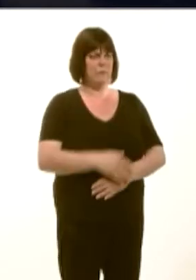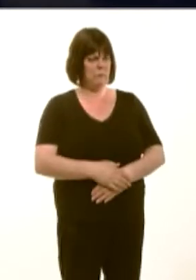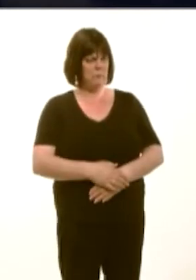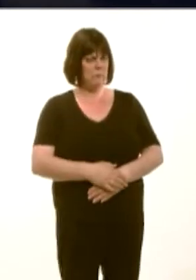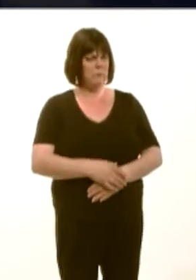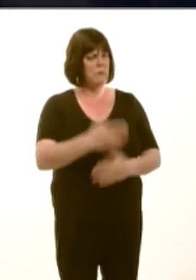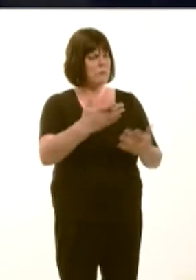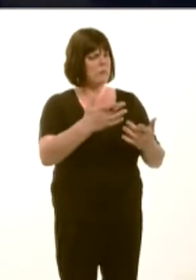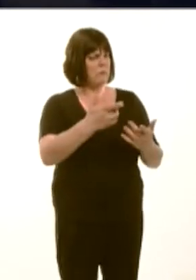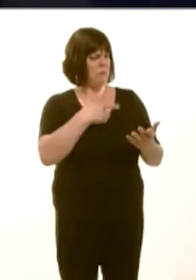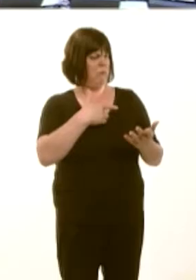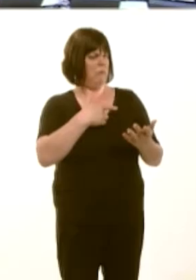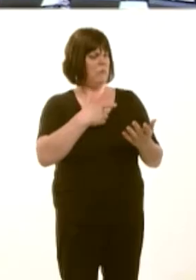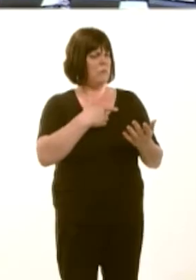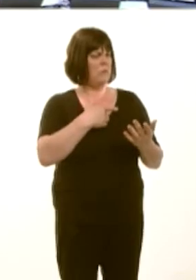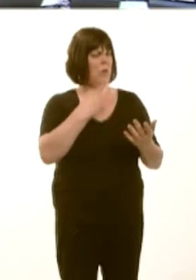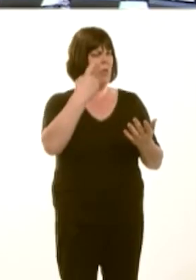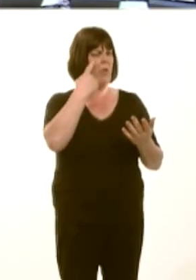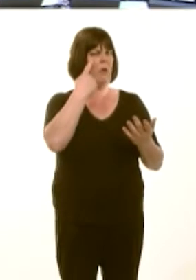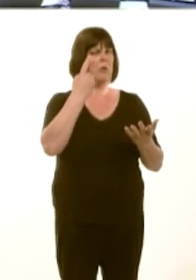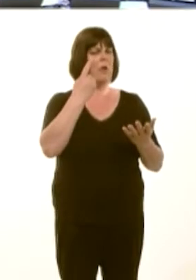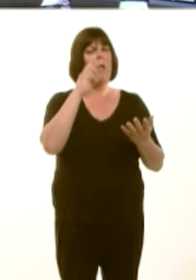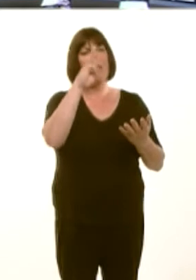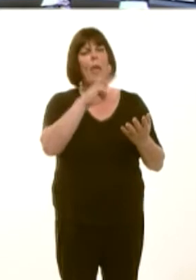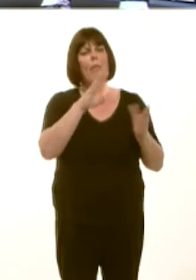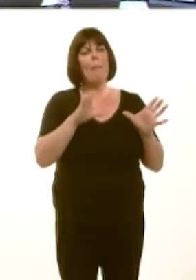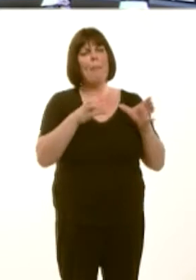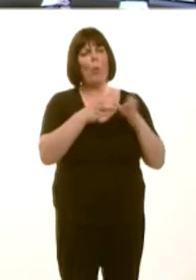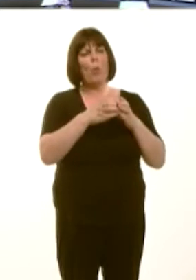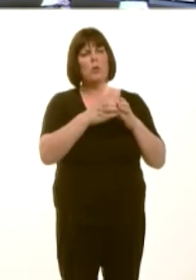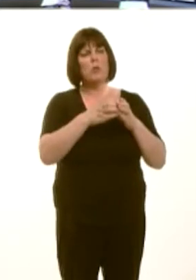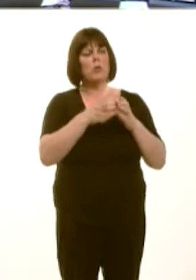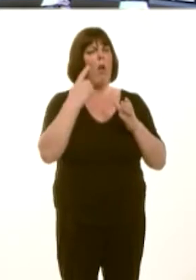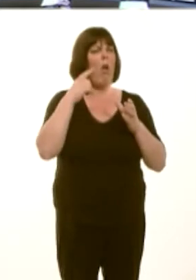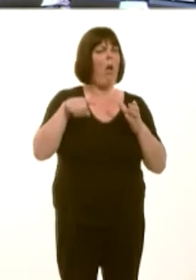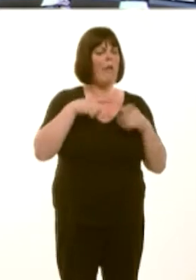that the Health Board now appears to be proceeding with its plans?